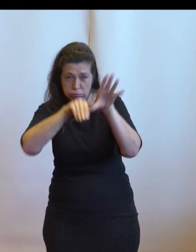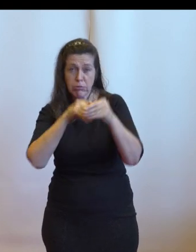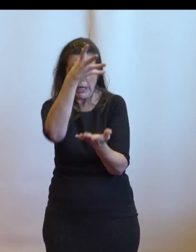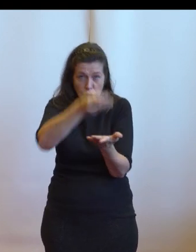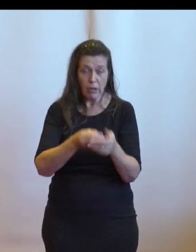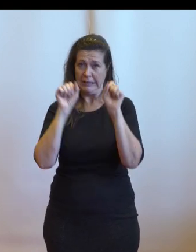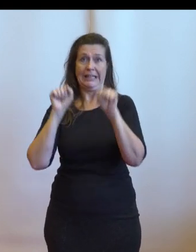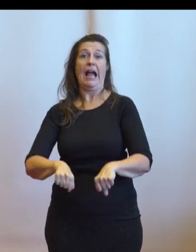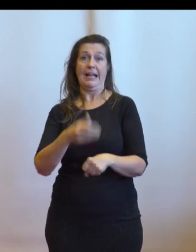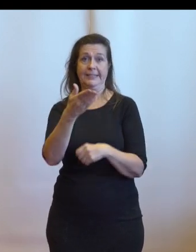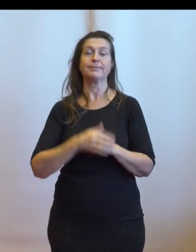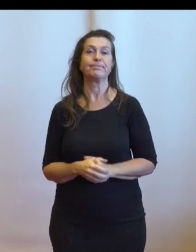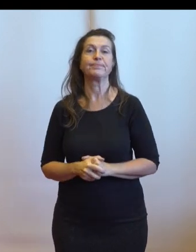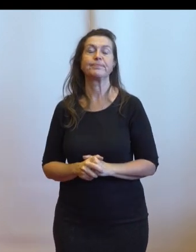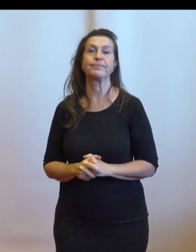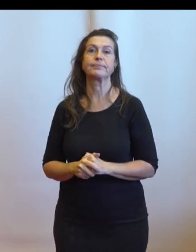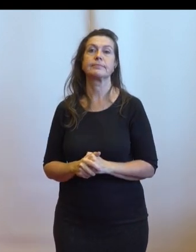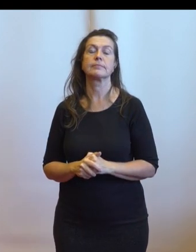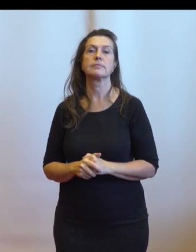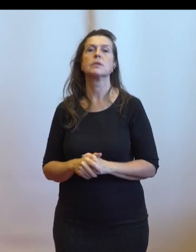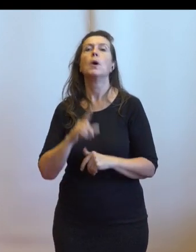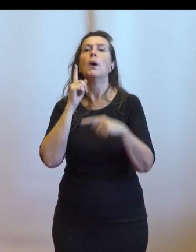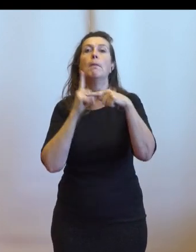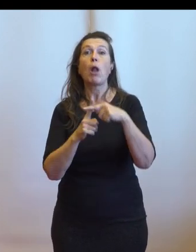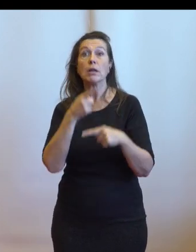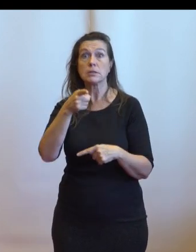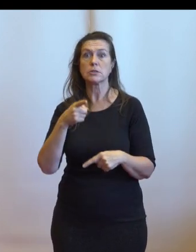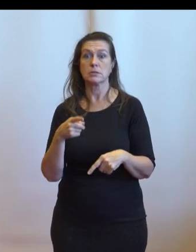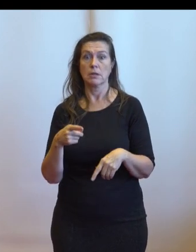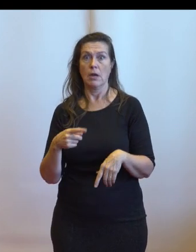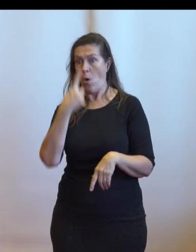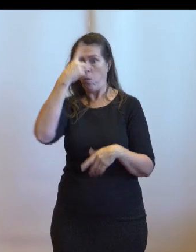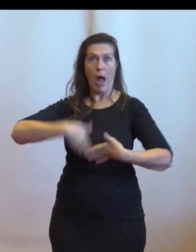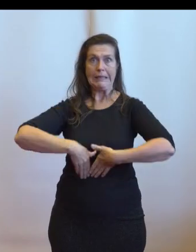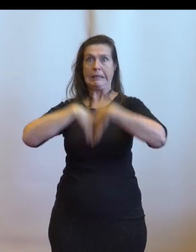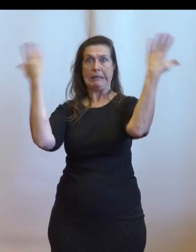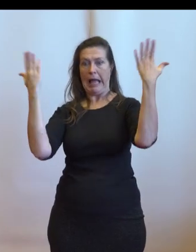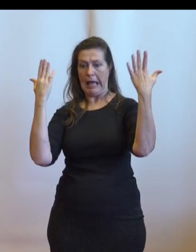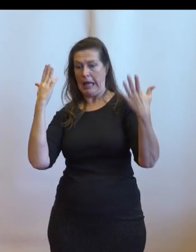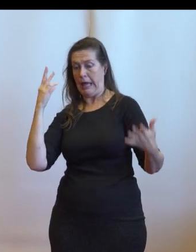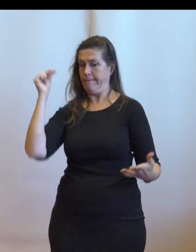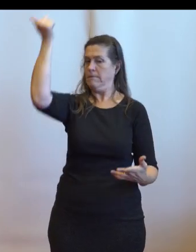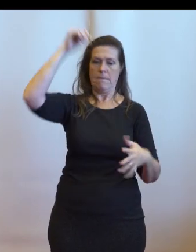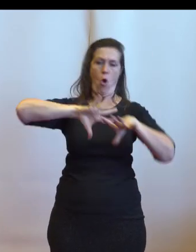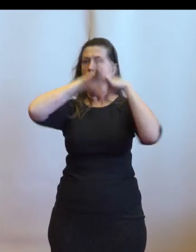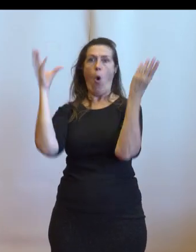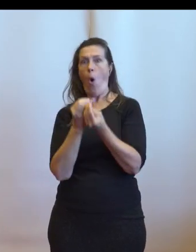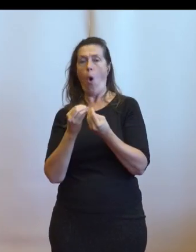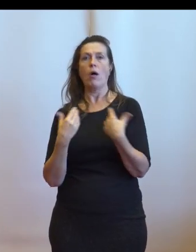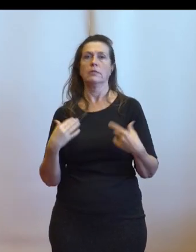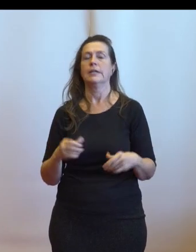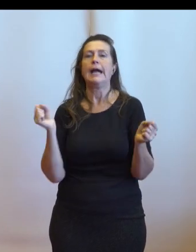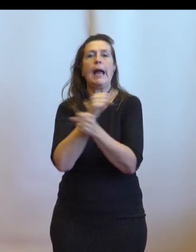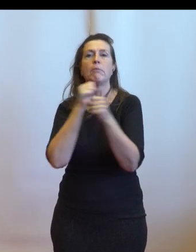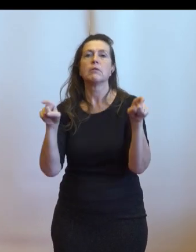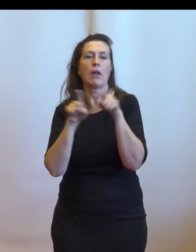those. And do it one step at a time. Don't expect to do everything all in one go. It's a bit like how do you boil the ocean or eat an